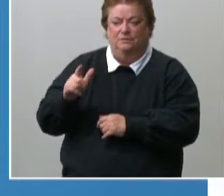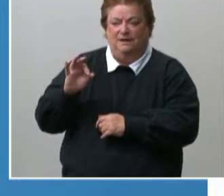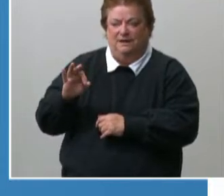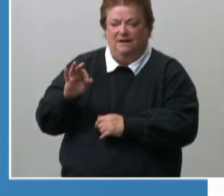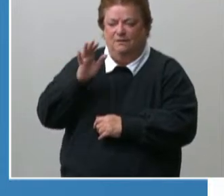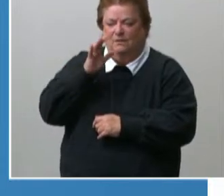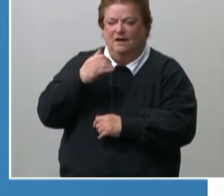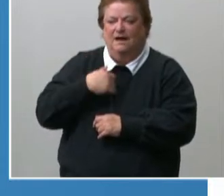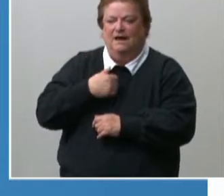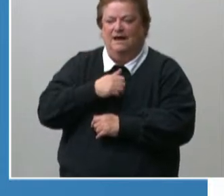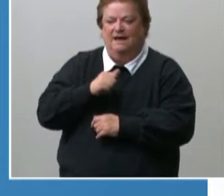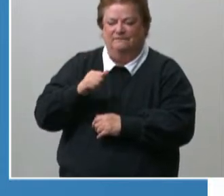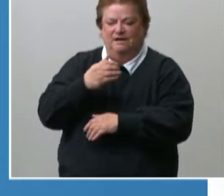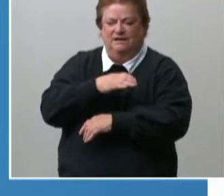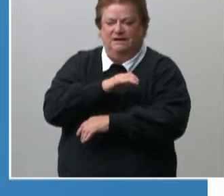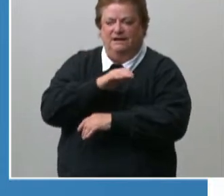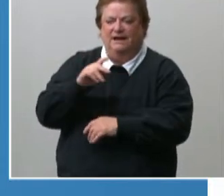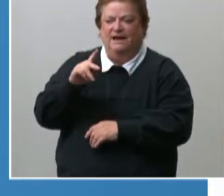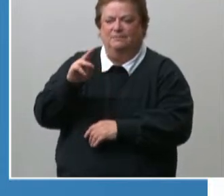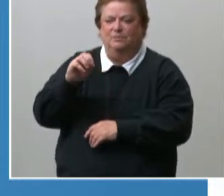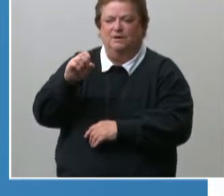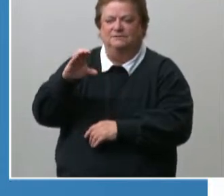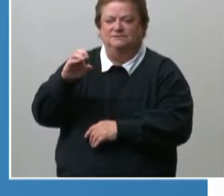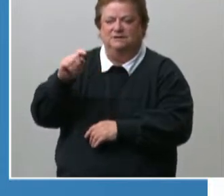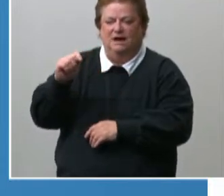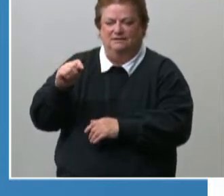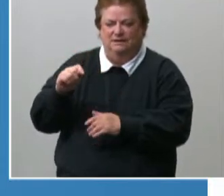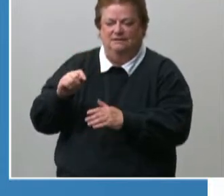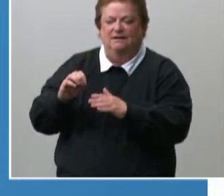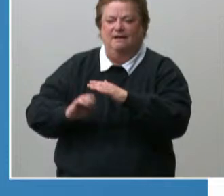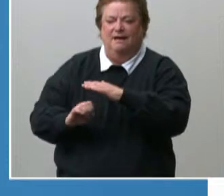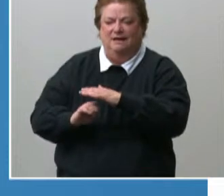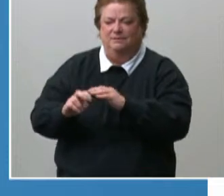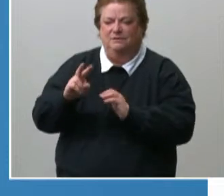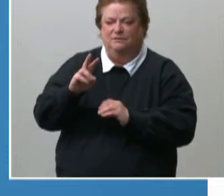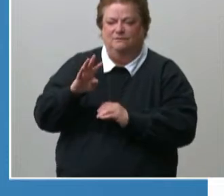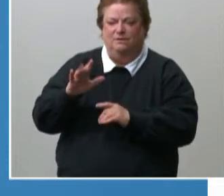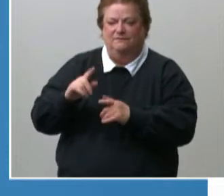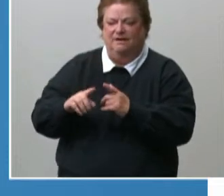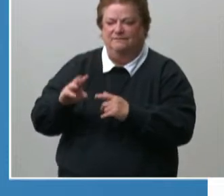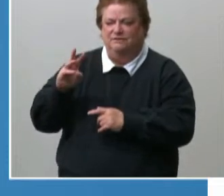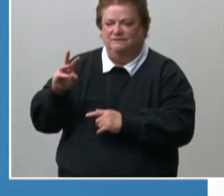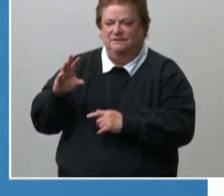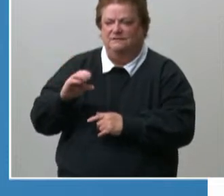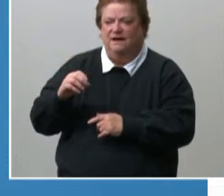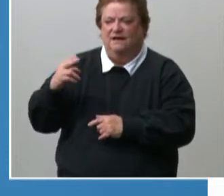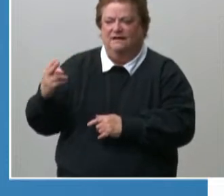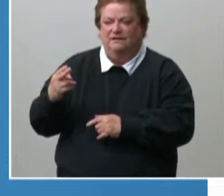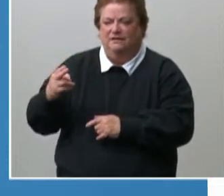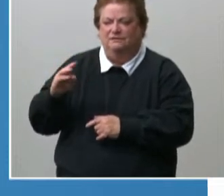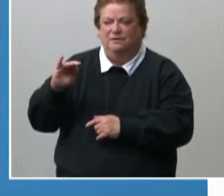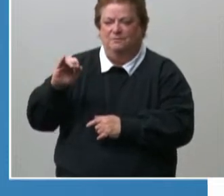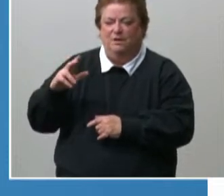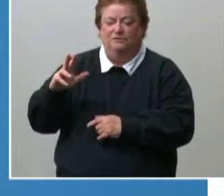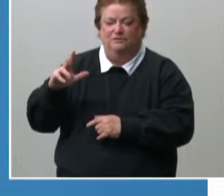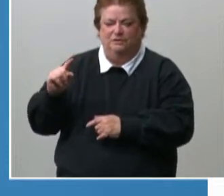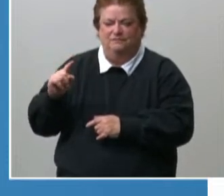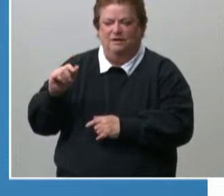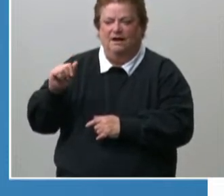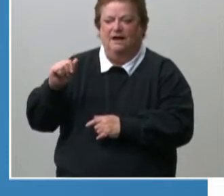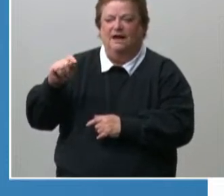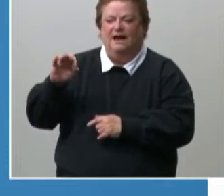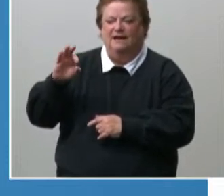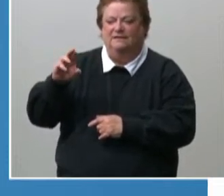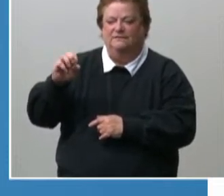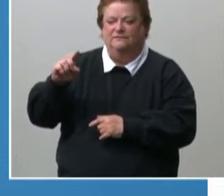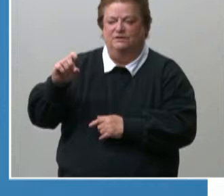we'll have a clinic at Prescott Elementary from 2:45 to 6. And on Thursday, March 31st, we'll be at